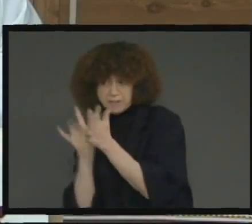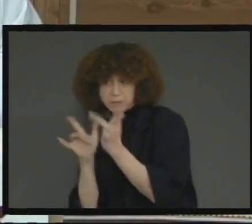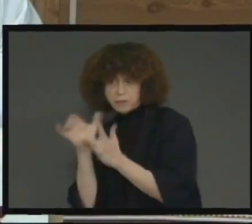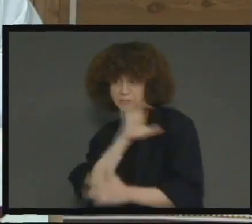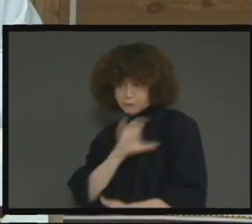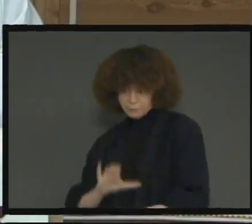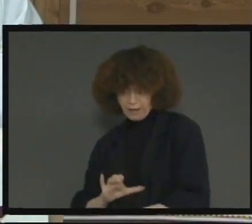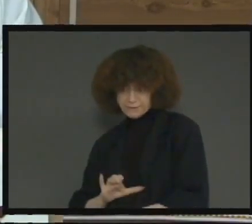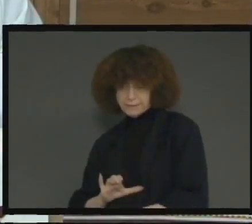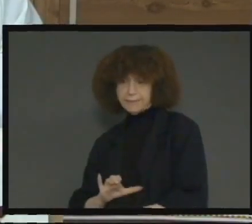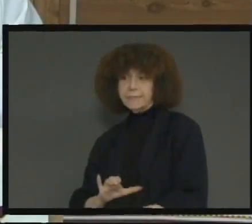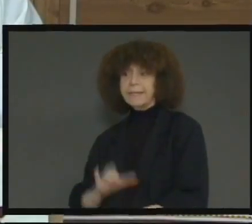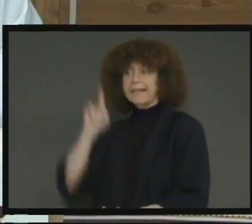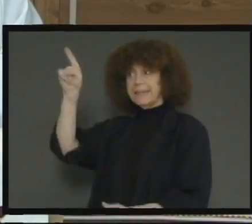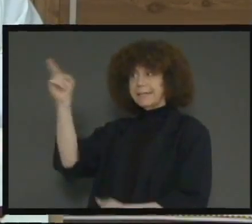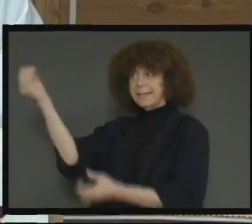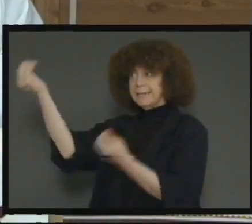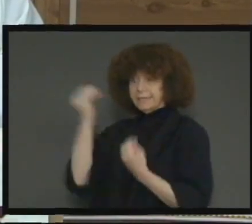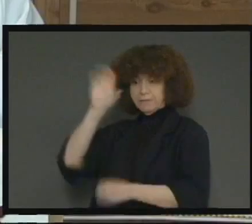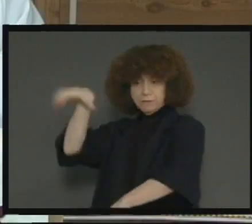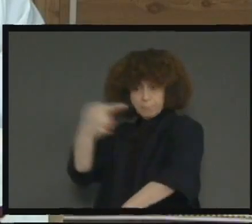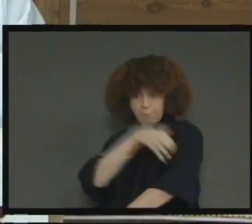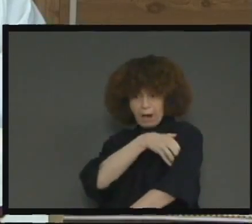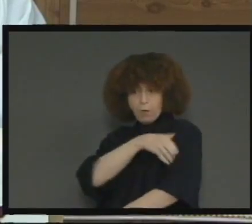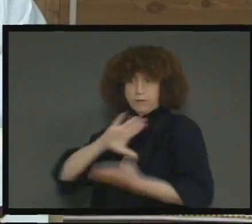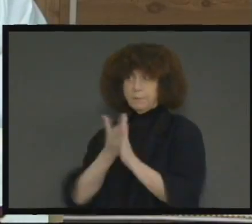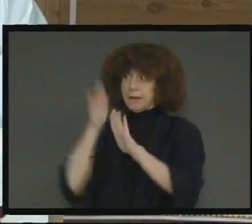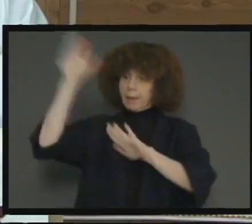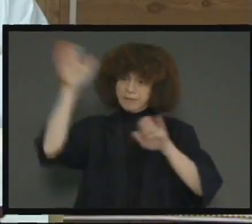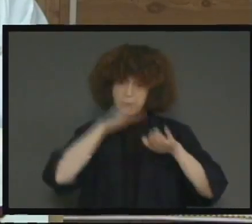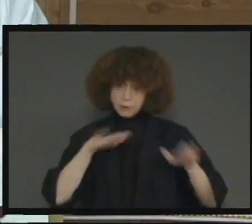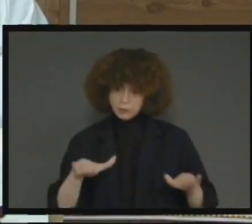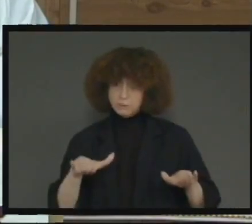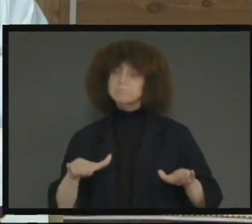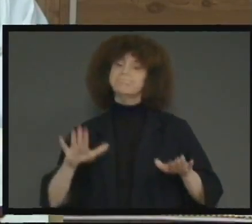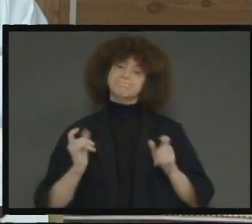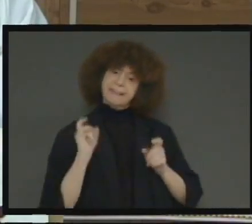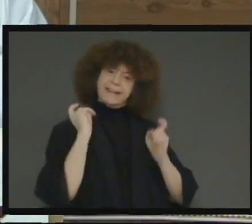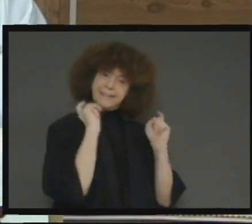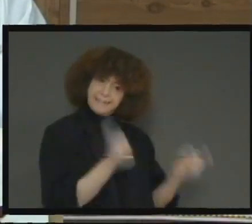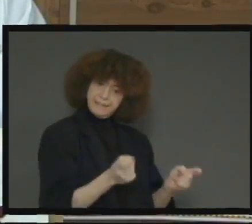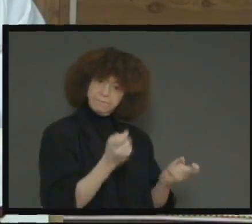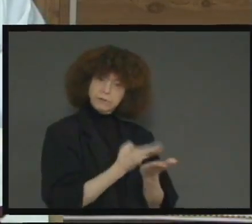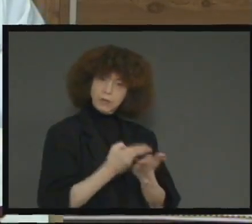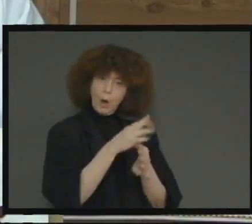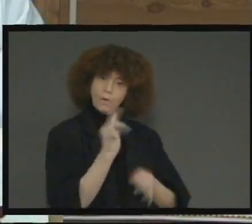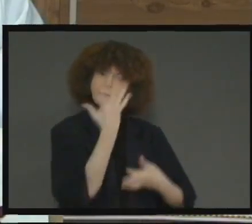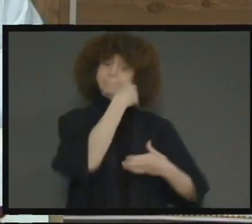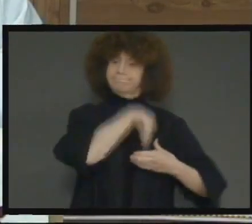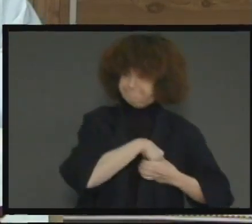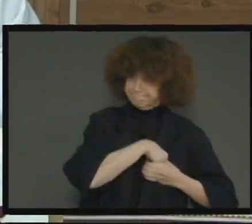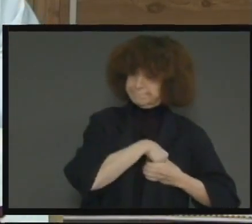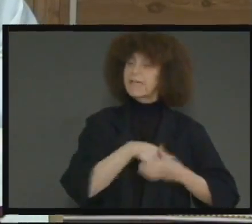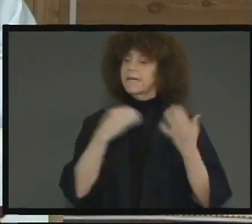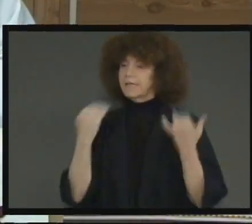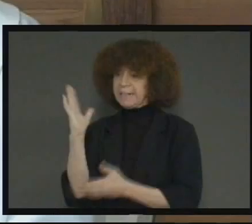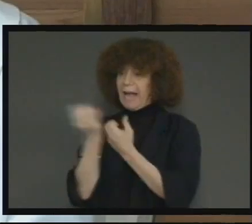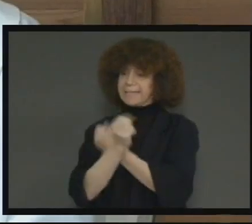In the mercy of Almighty God, Jesus Christ is given to die for us, and for his sake, God forgives us all our